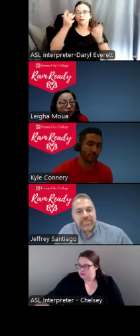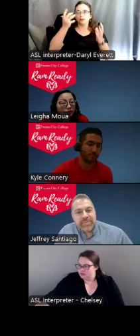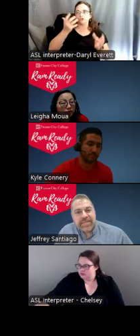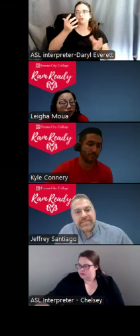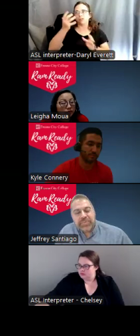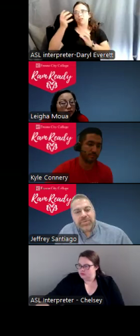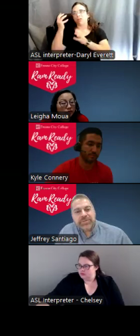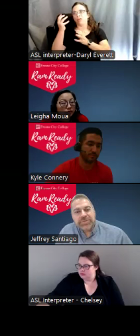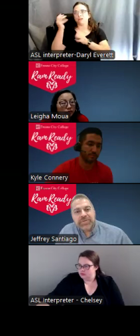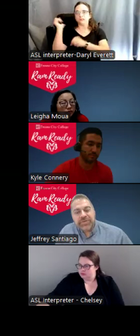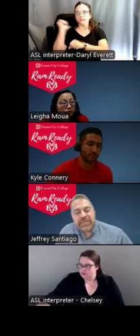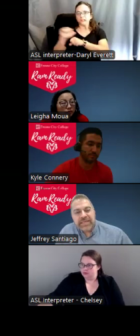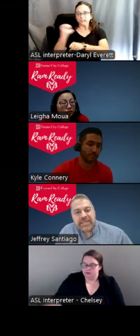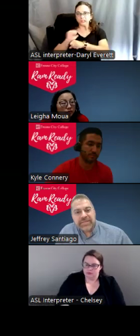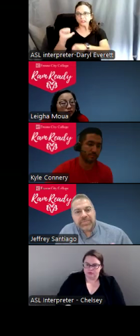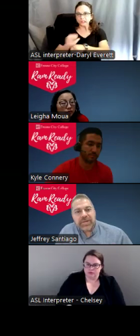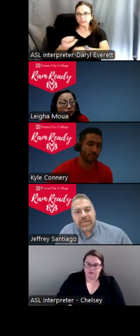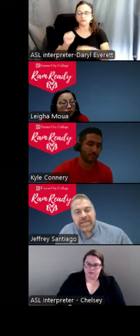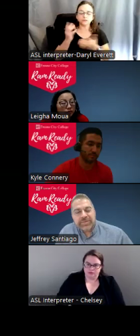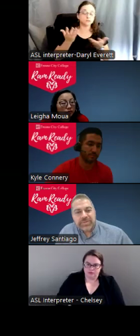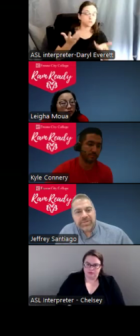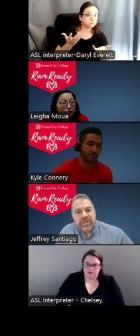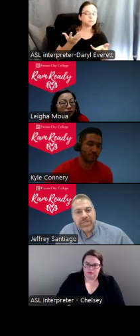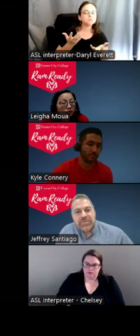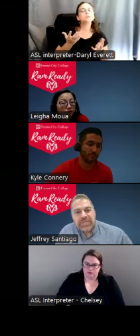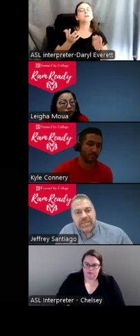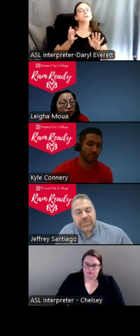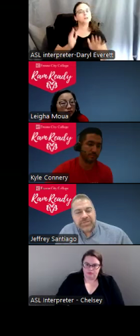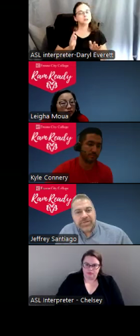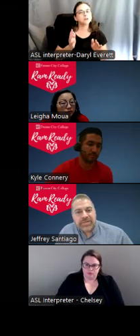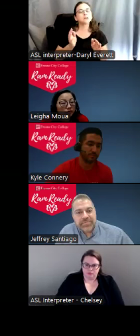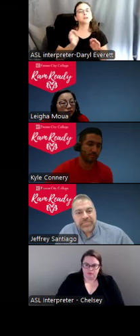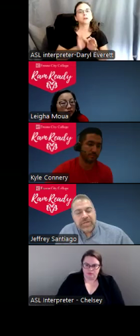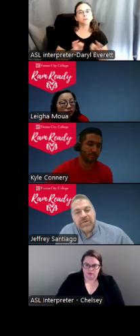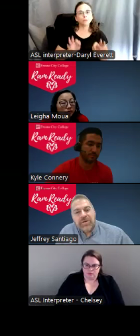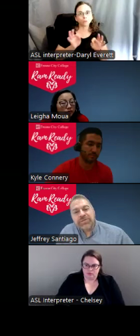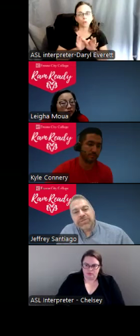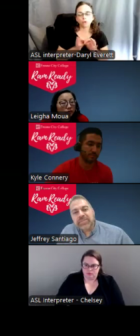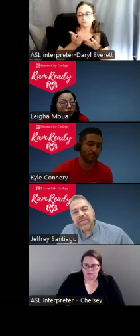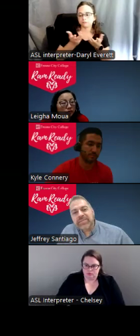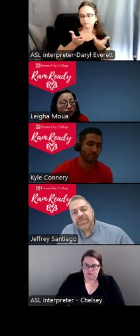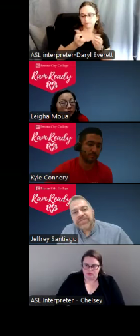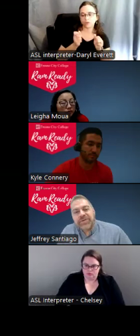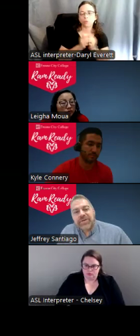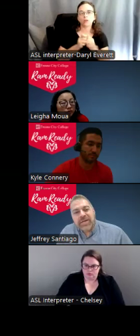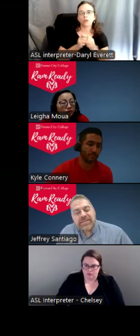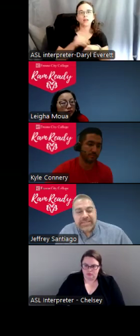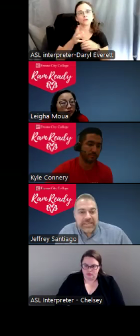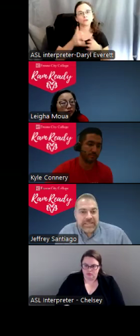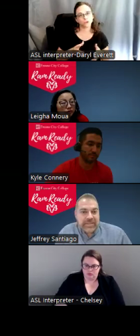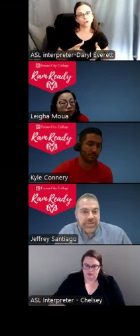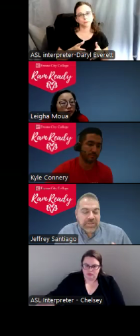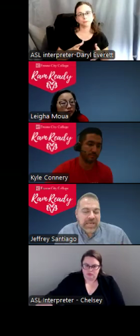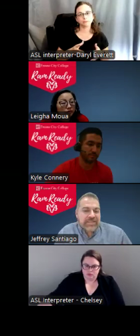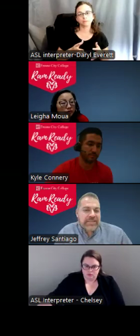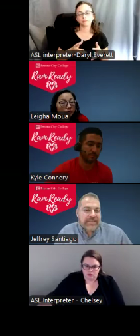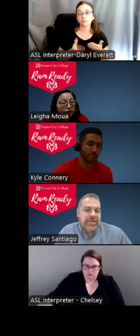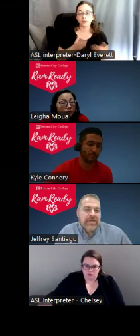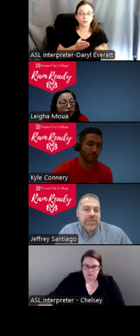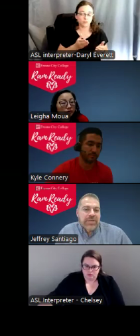said, that's important too. If you need to get cleared by a counselor, we can get you cleared. Also, sometimes if you're not attending